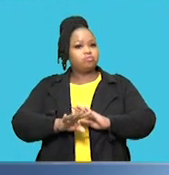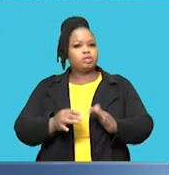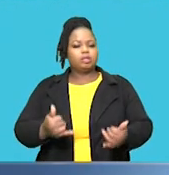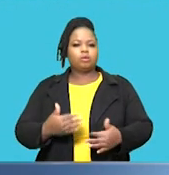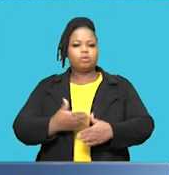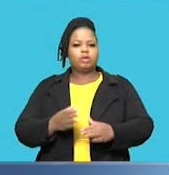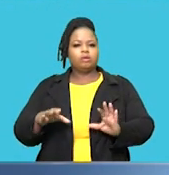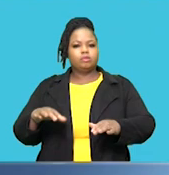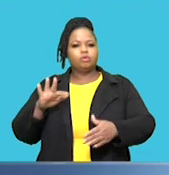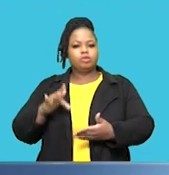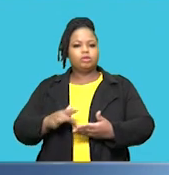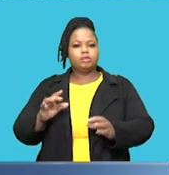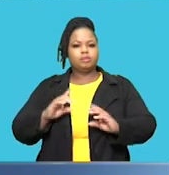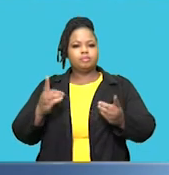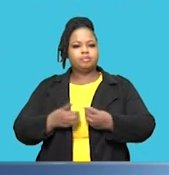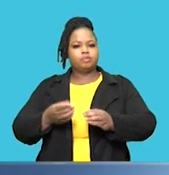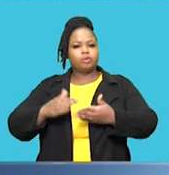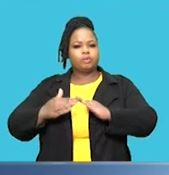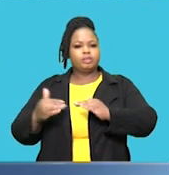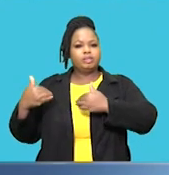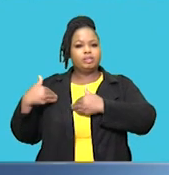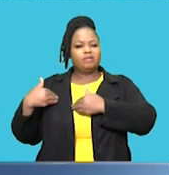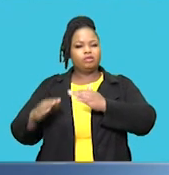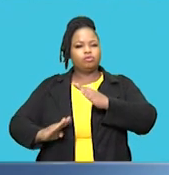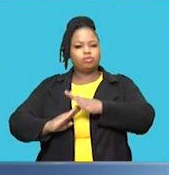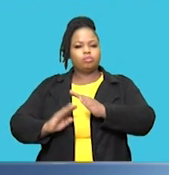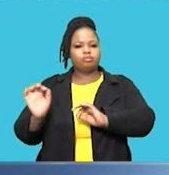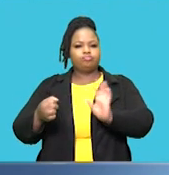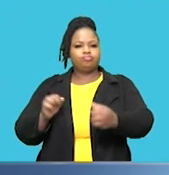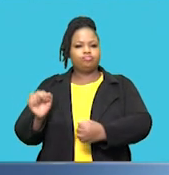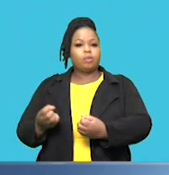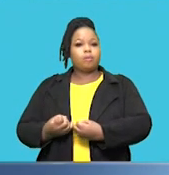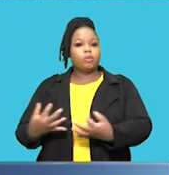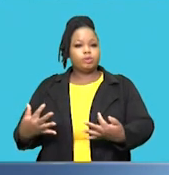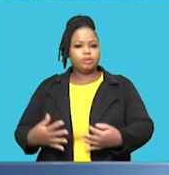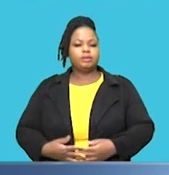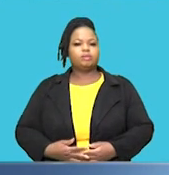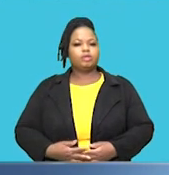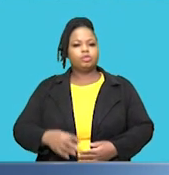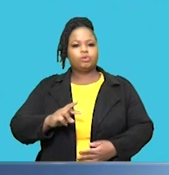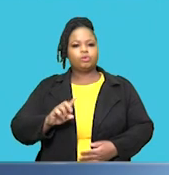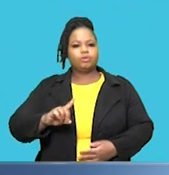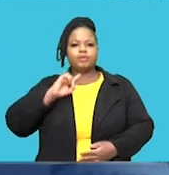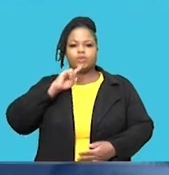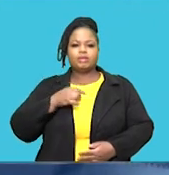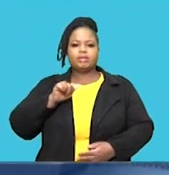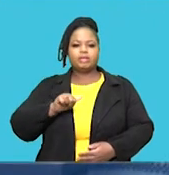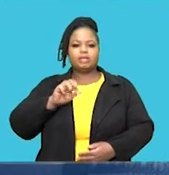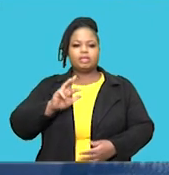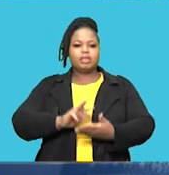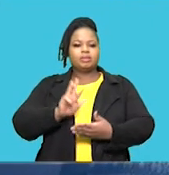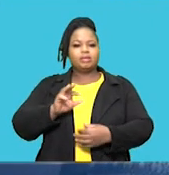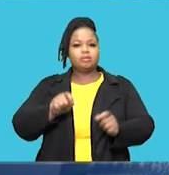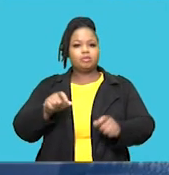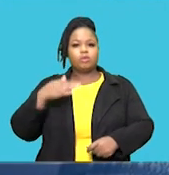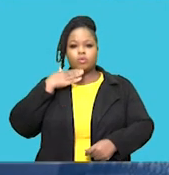working positions in the Department of Community Safety topped the list for the vacancy most applied for, with 21,619